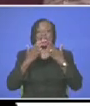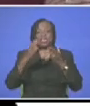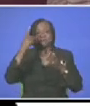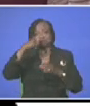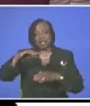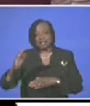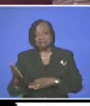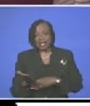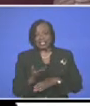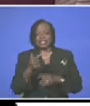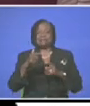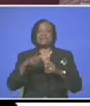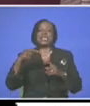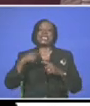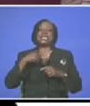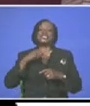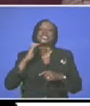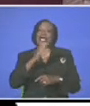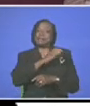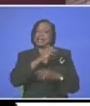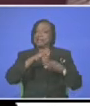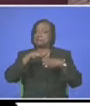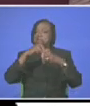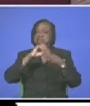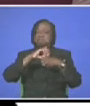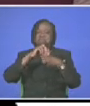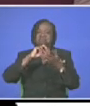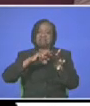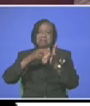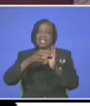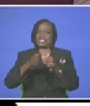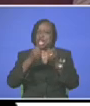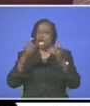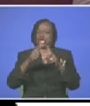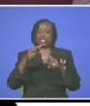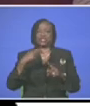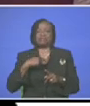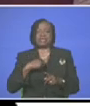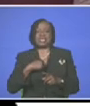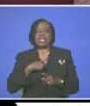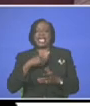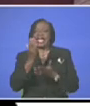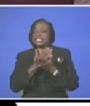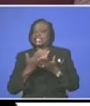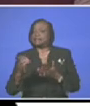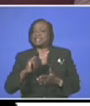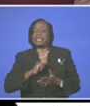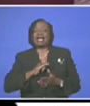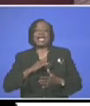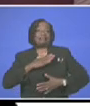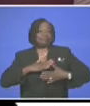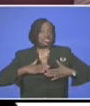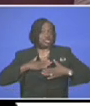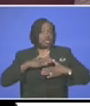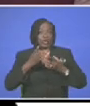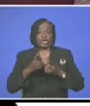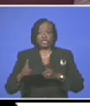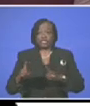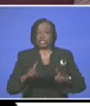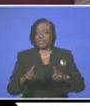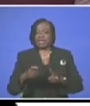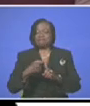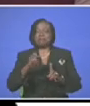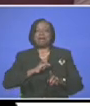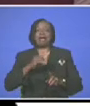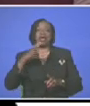inviting me to cabinet. This means a whole lot to me as well. Like I said, this is something that I enjoy doing from since I was a very young girl, track and